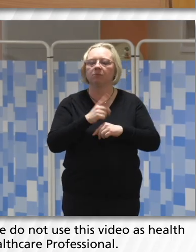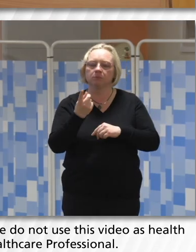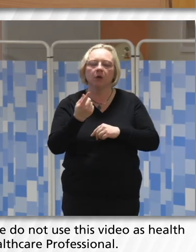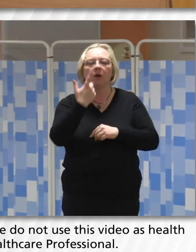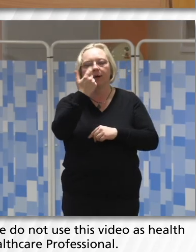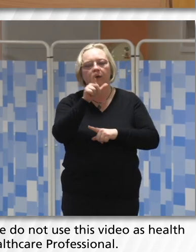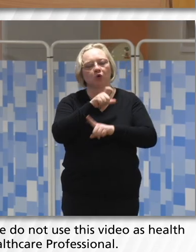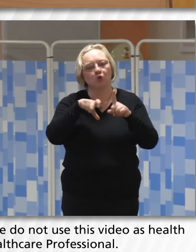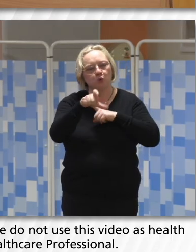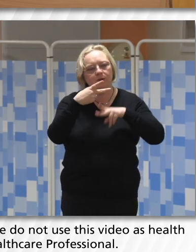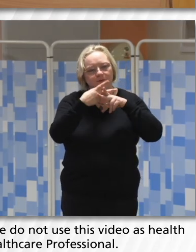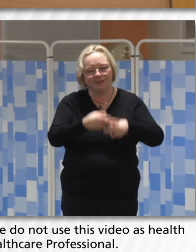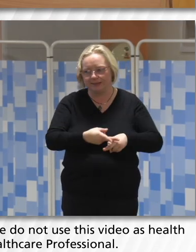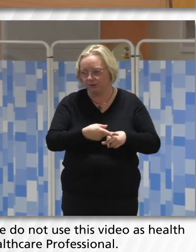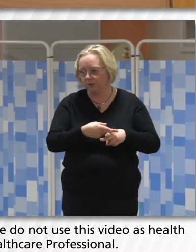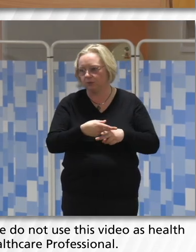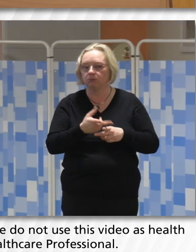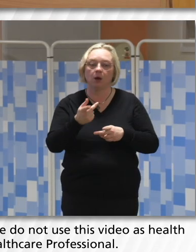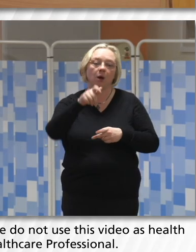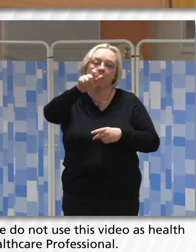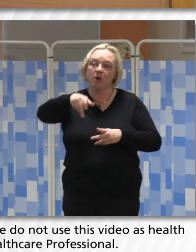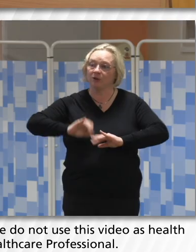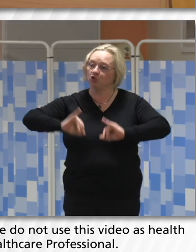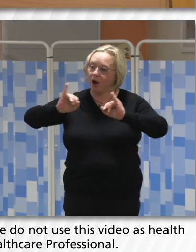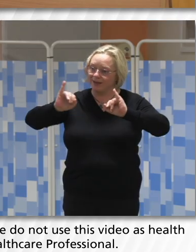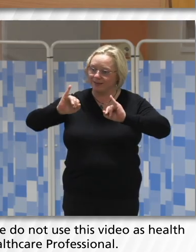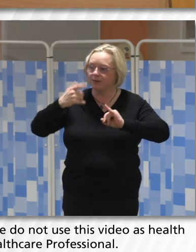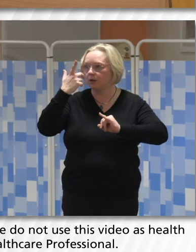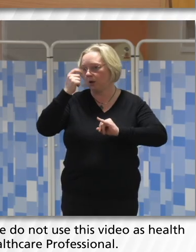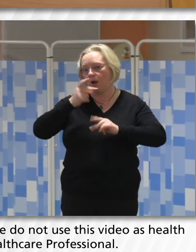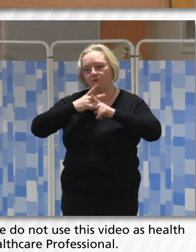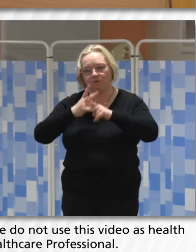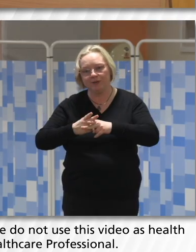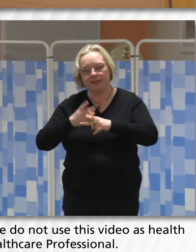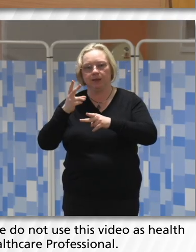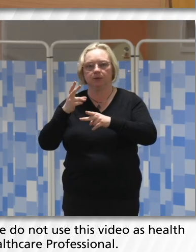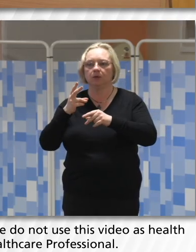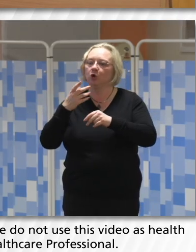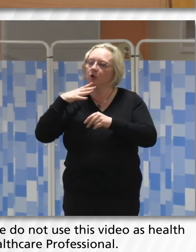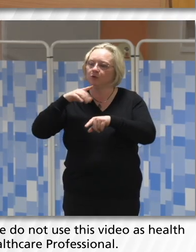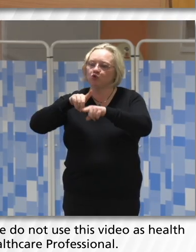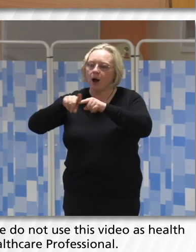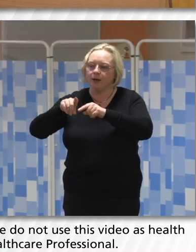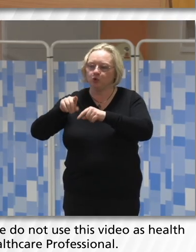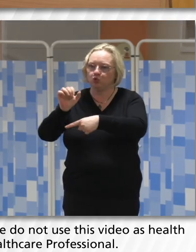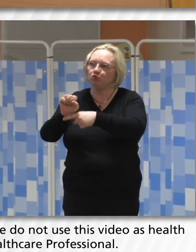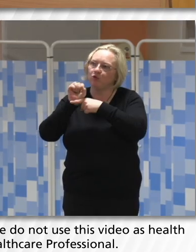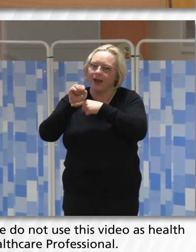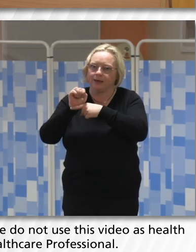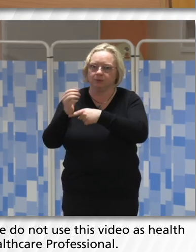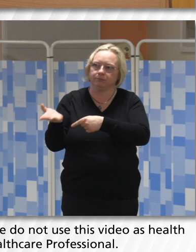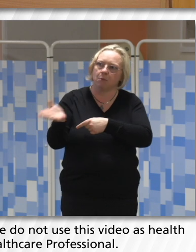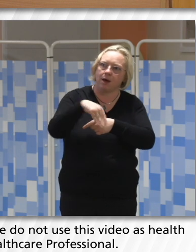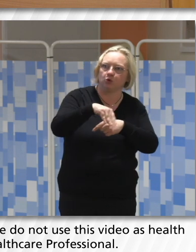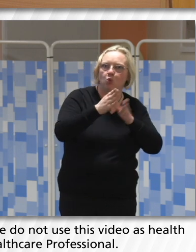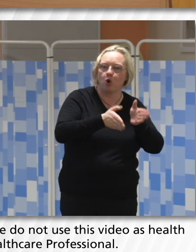visits. If somebody's in crisis, they'll go and see them at home to try and prevent a hospital admission. And for patients who